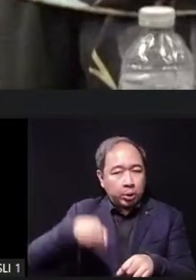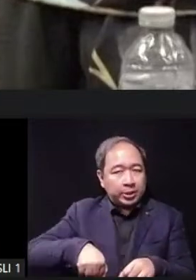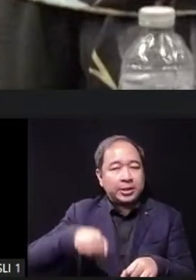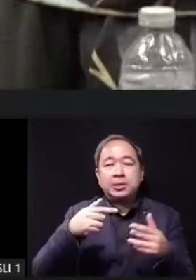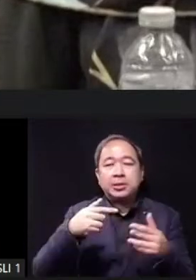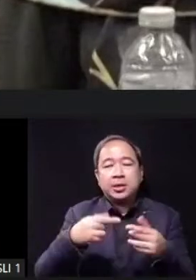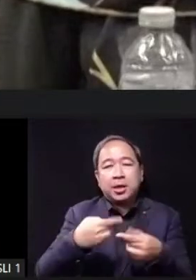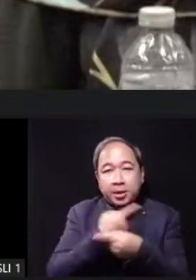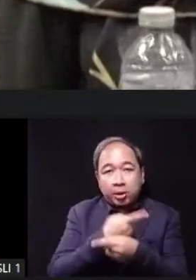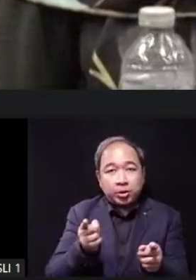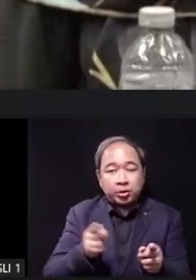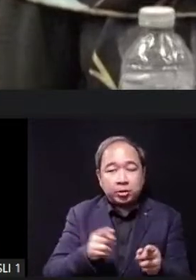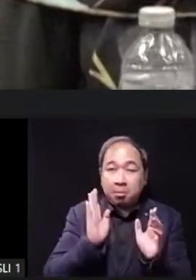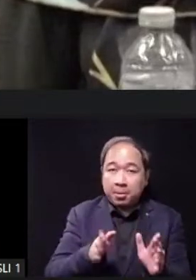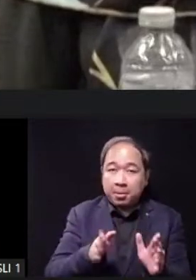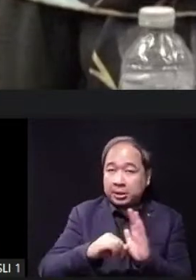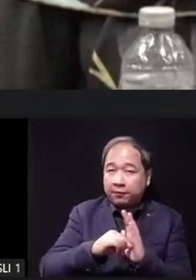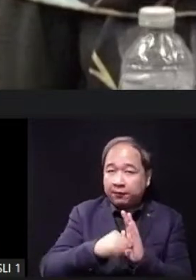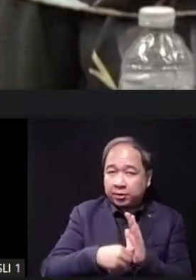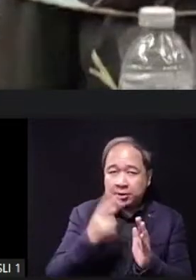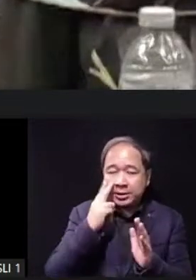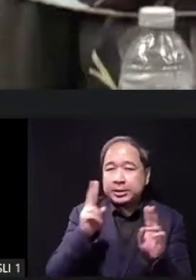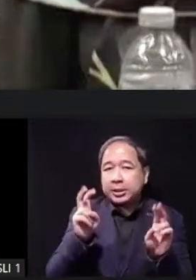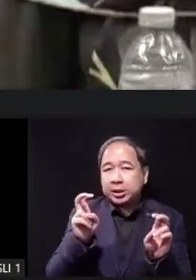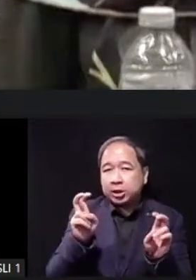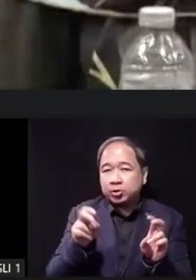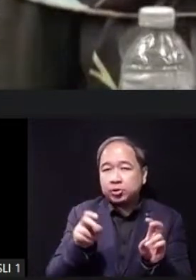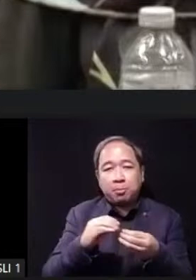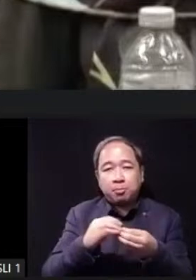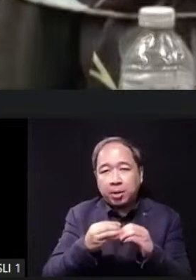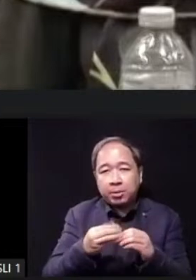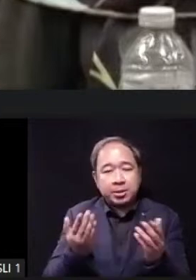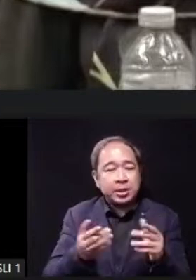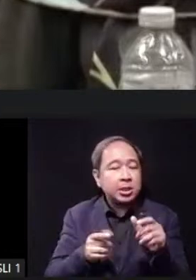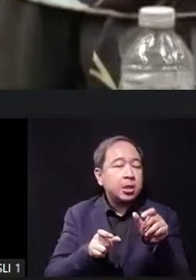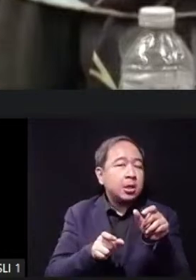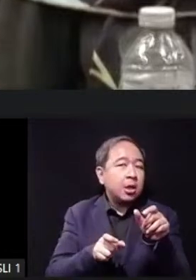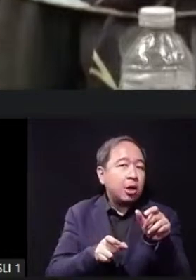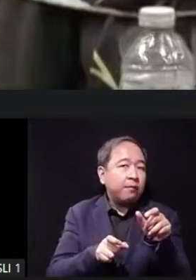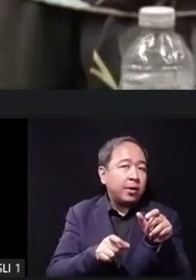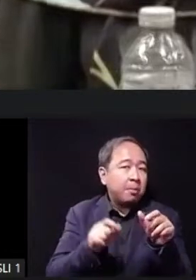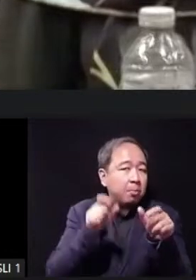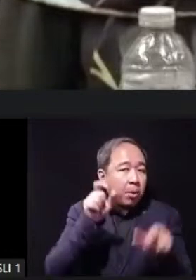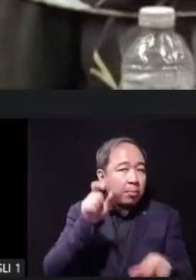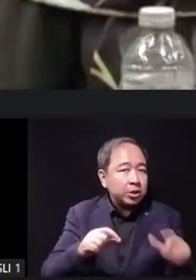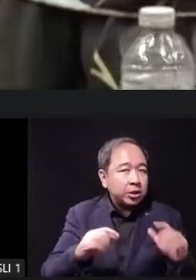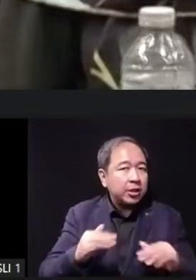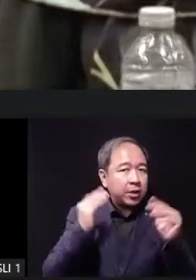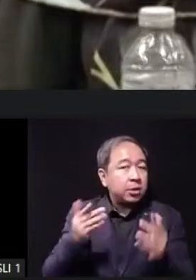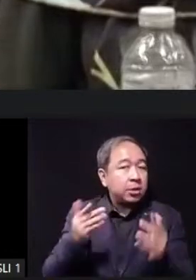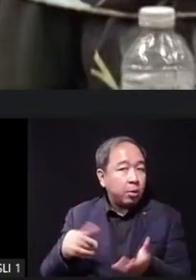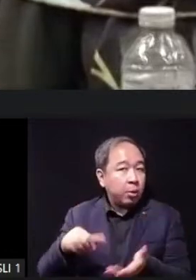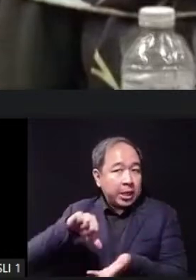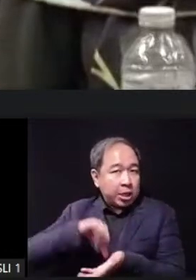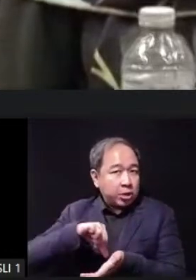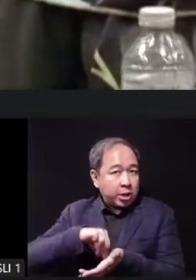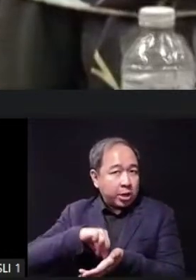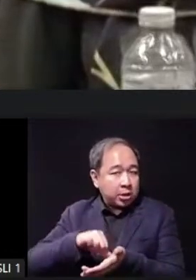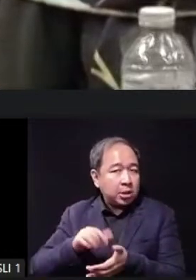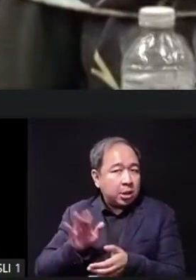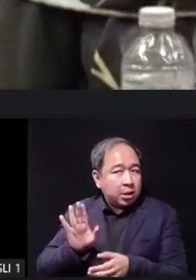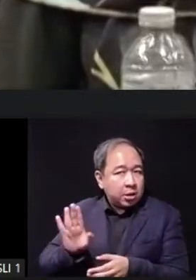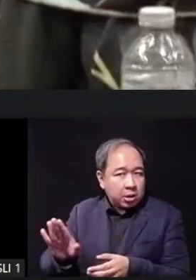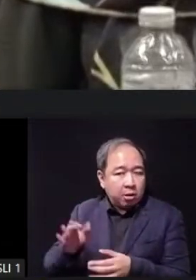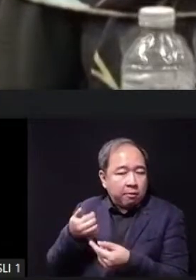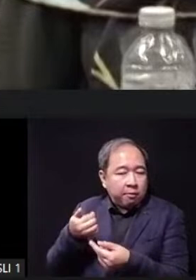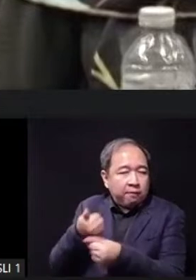should be noted that on the issues related to the population and development, the Islamic Republic of Iran acts solely based on its own national